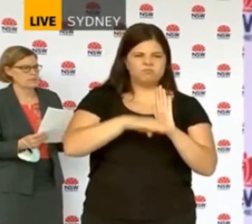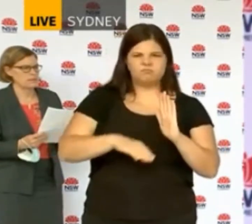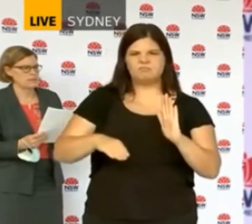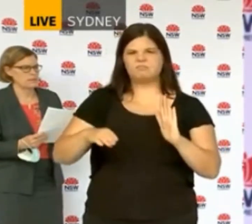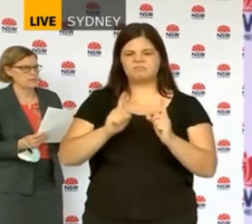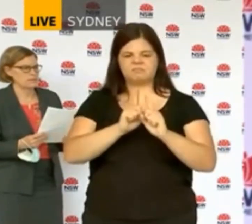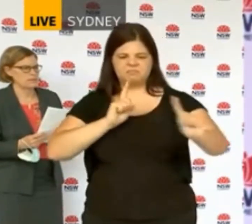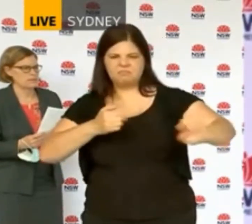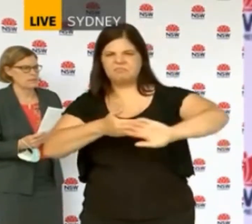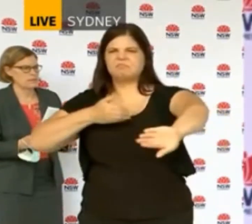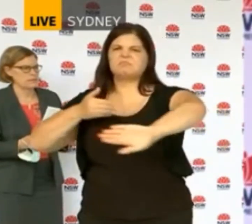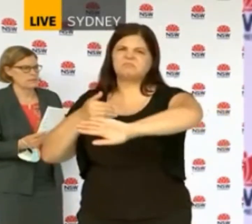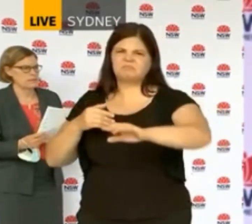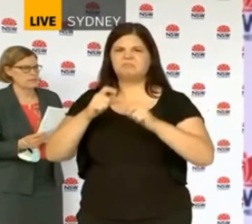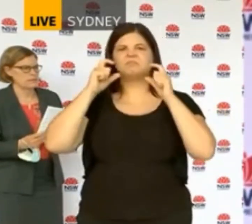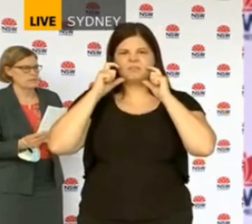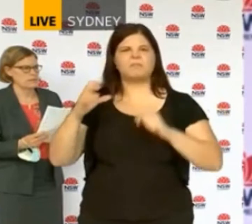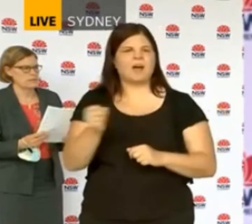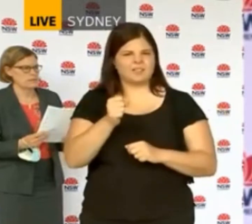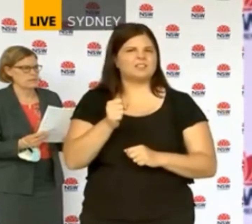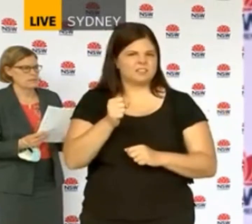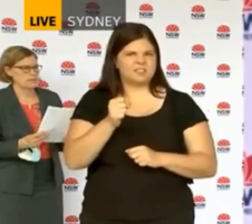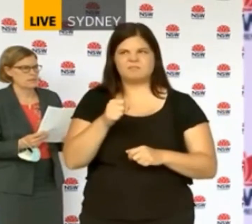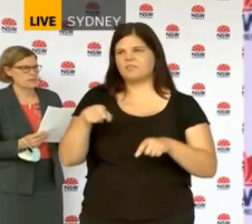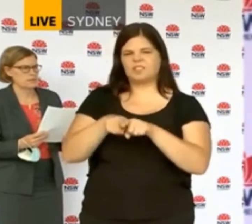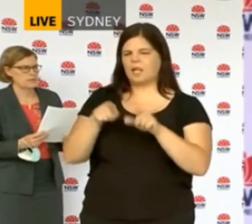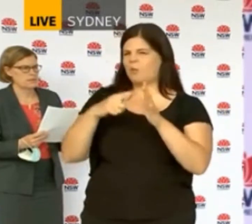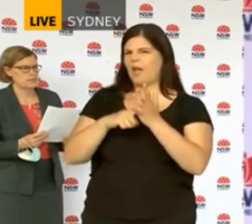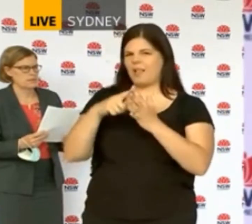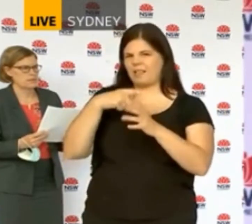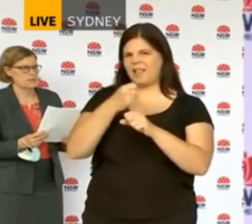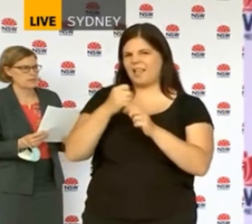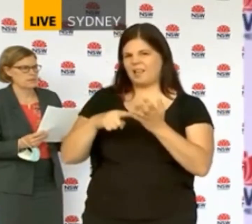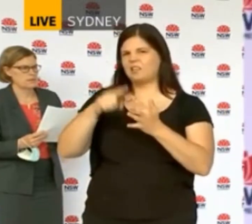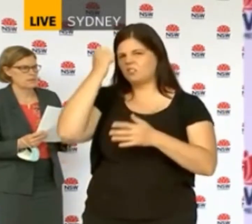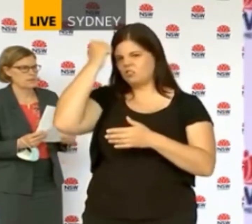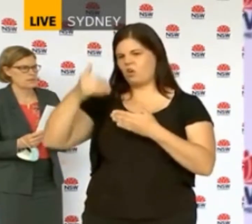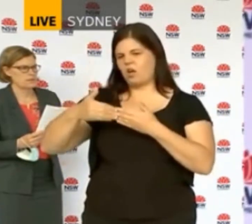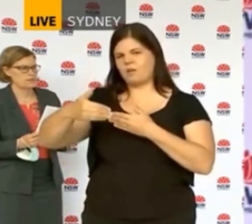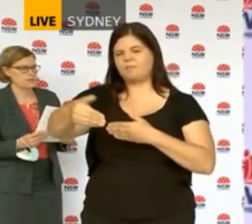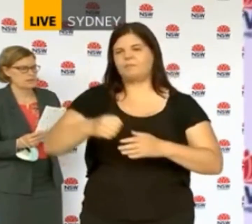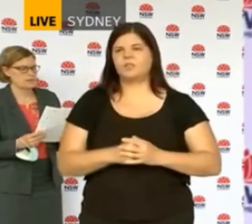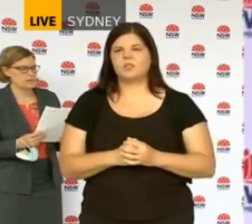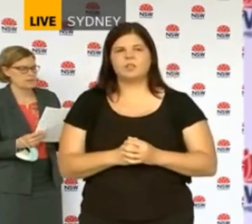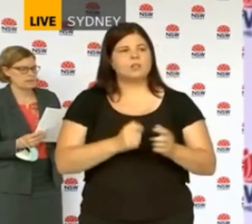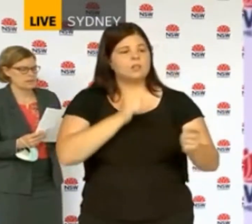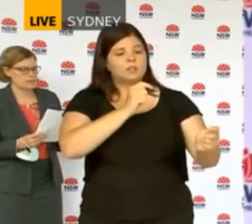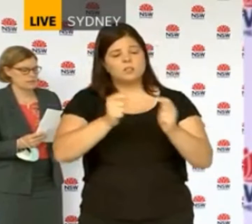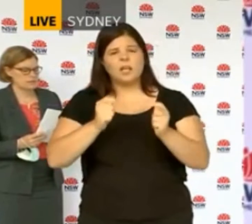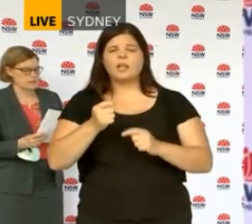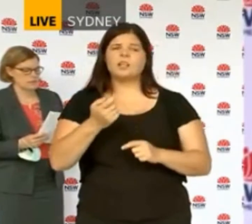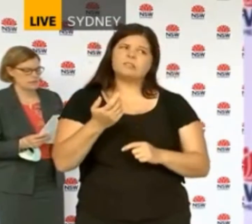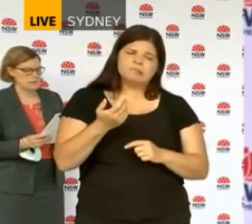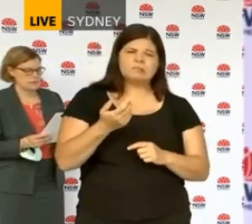space. I'll also, again, want to stress that while test numbers are low, it still gives us some level